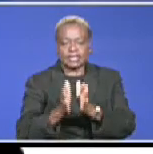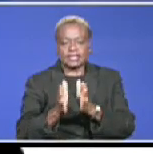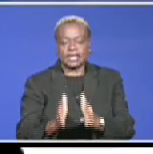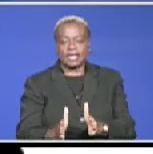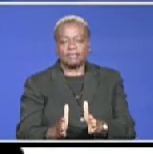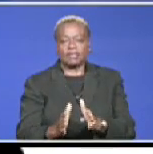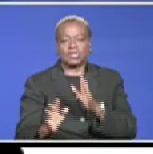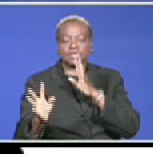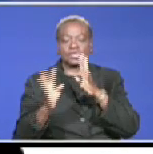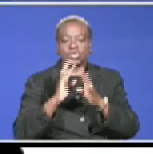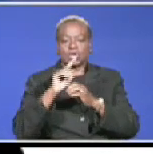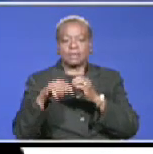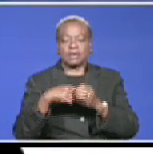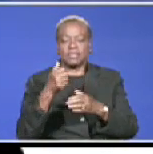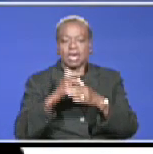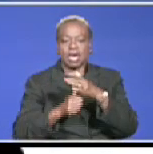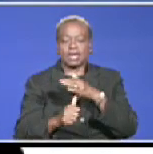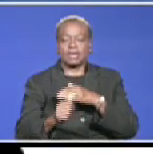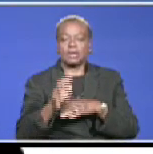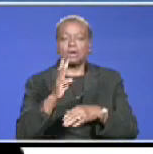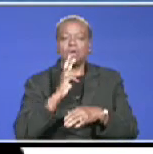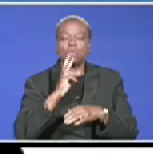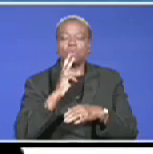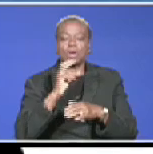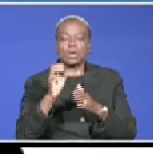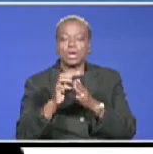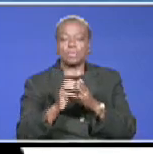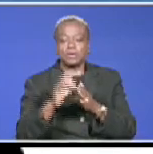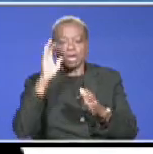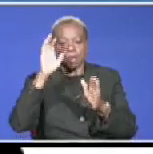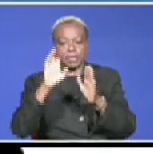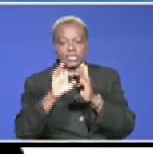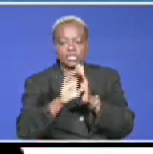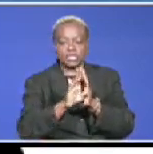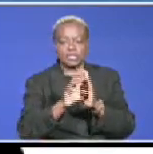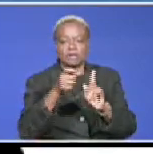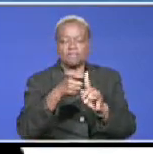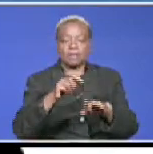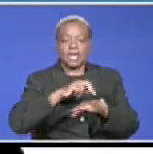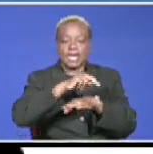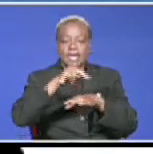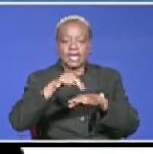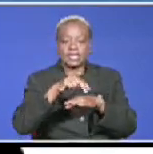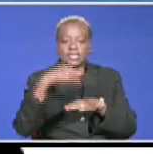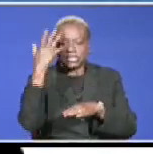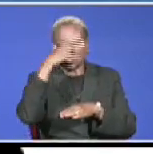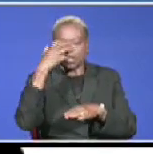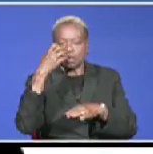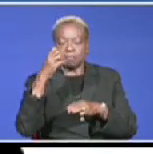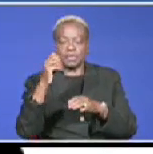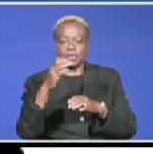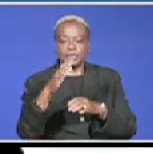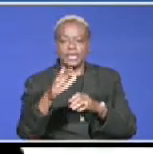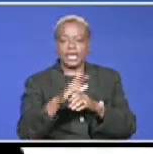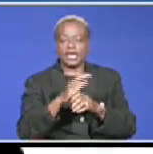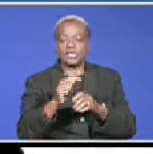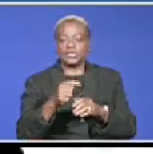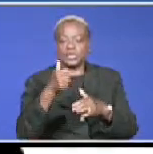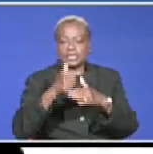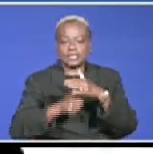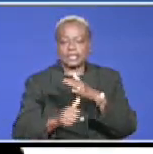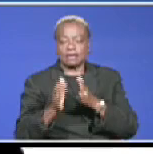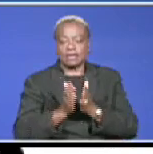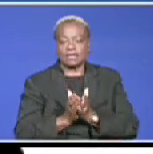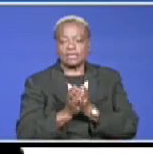stunning underwater compositions. Photos featuring anything from nature's beauties to sunken ships and even people gracefully